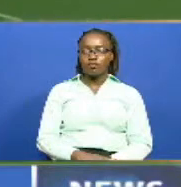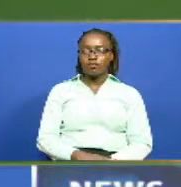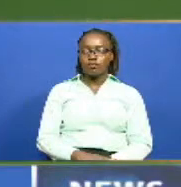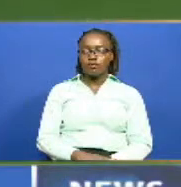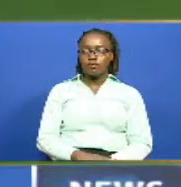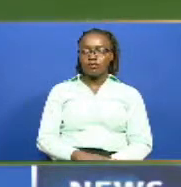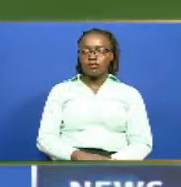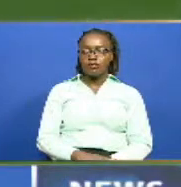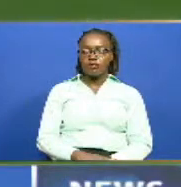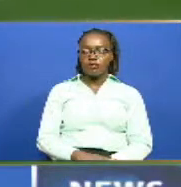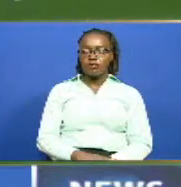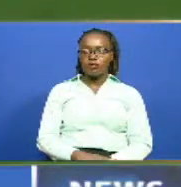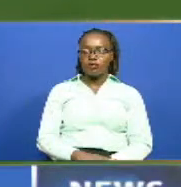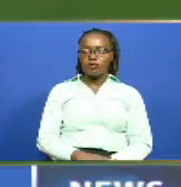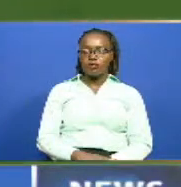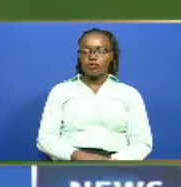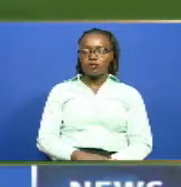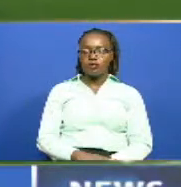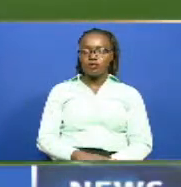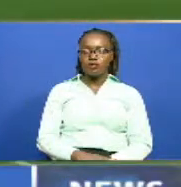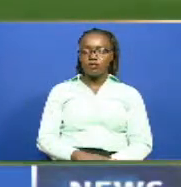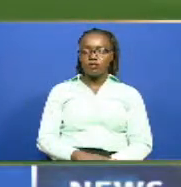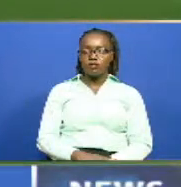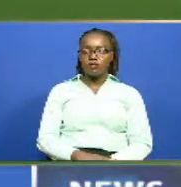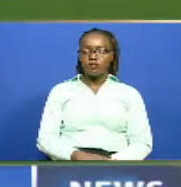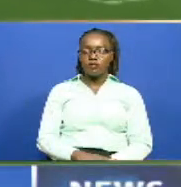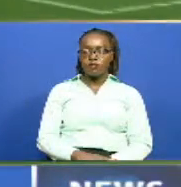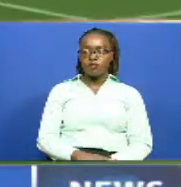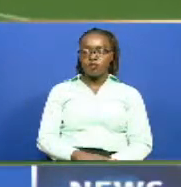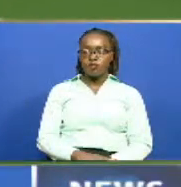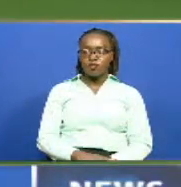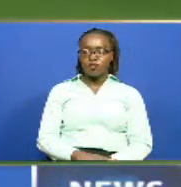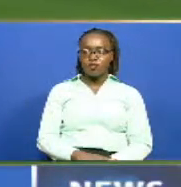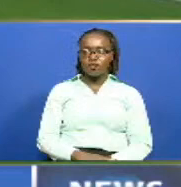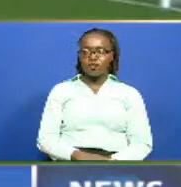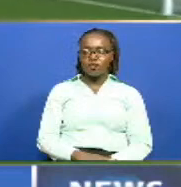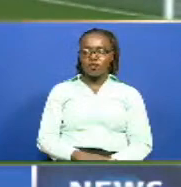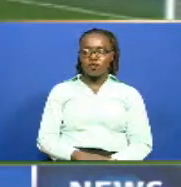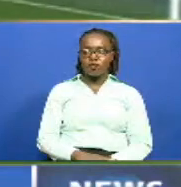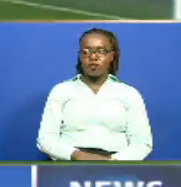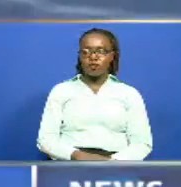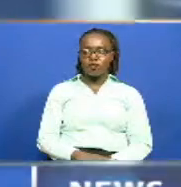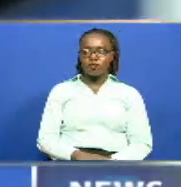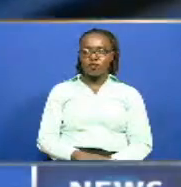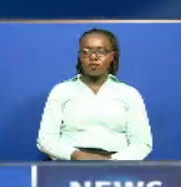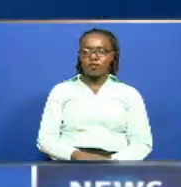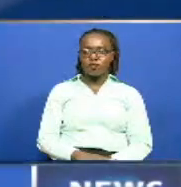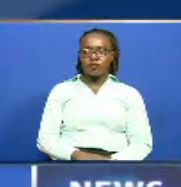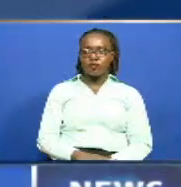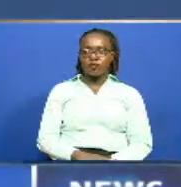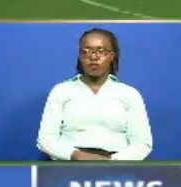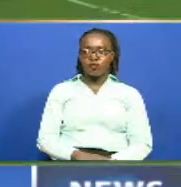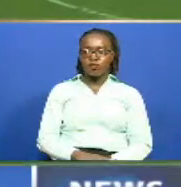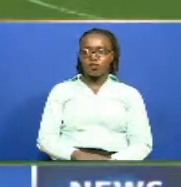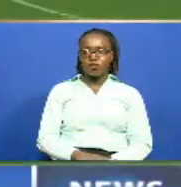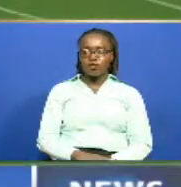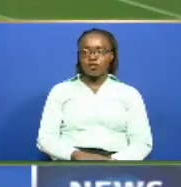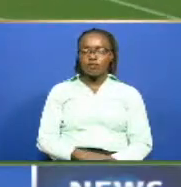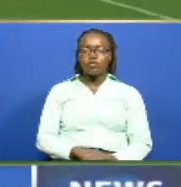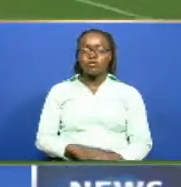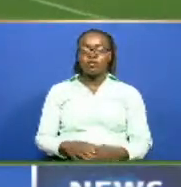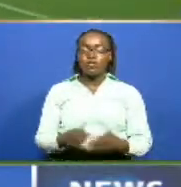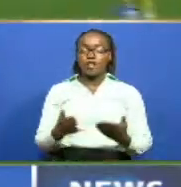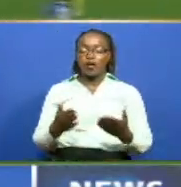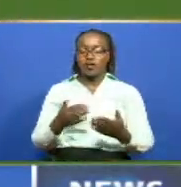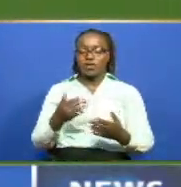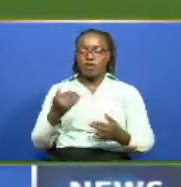from Abraham for Havertz. Collins has made a mess of it. Havertz is going to walk it in for his hat-trick. With Olivier Giroud wrapping up